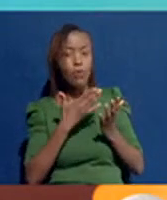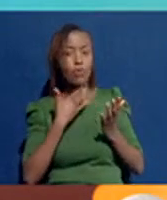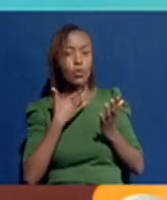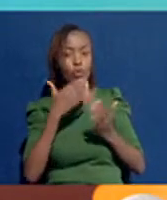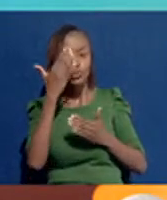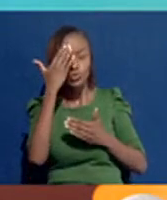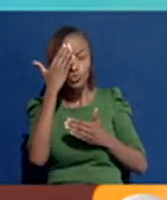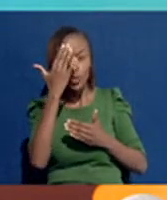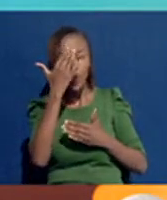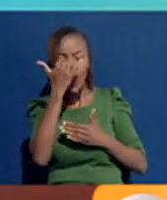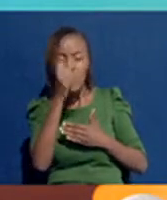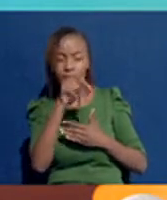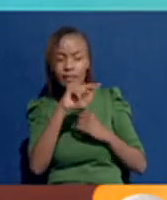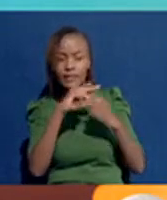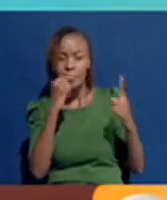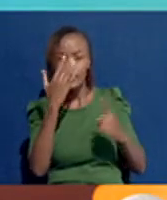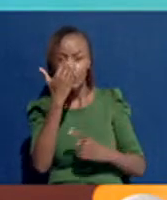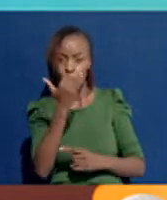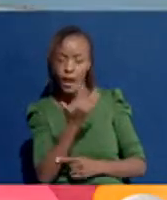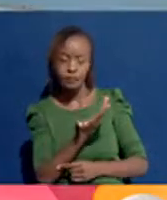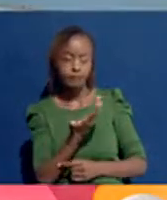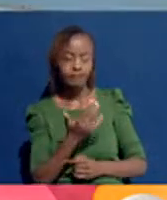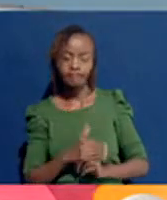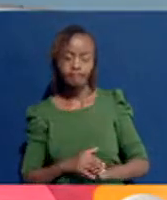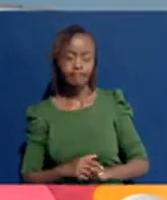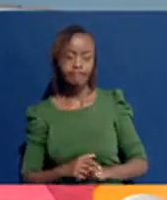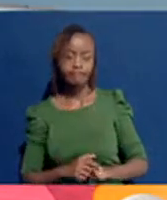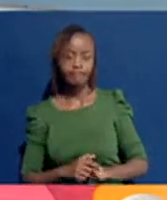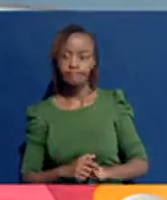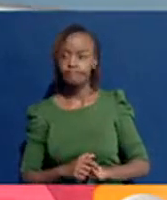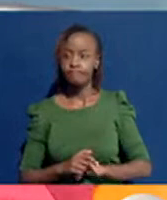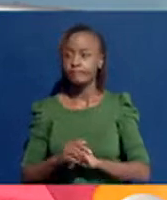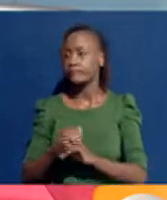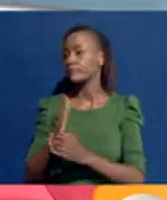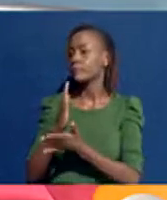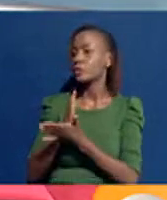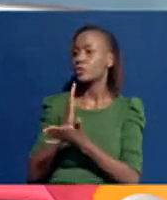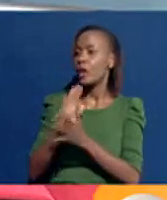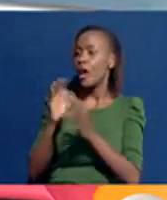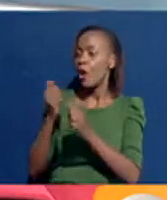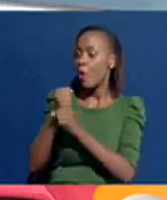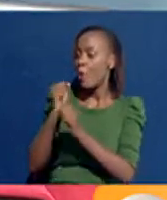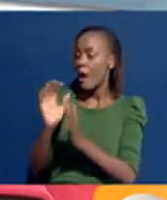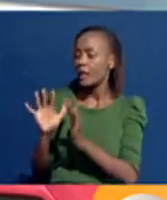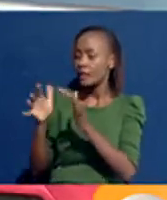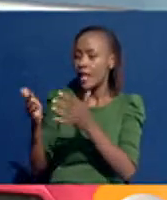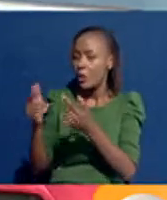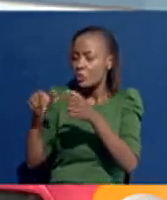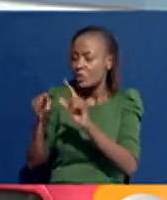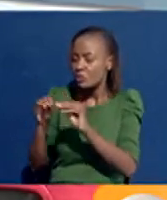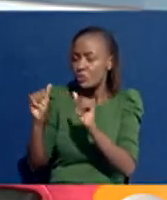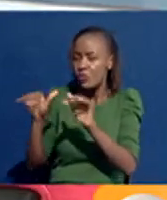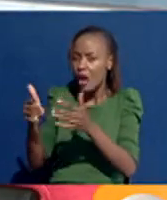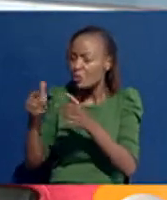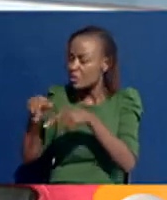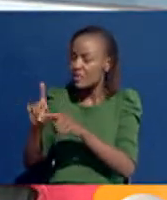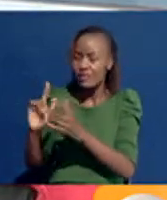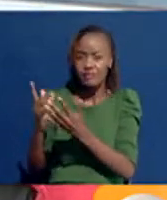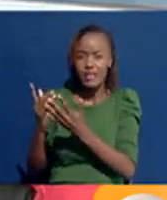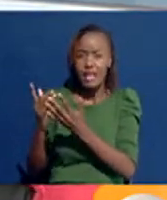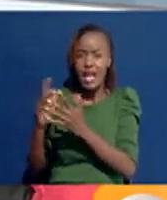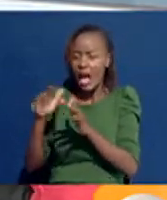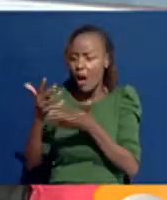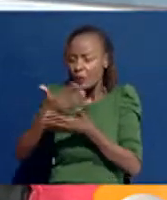was the cause actually. That's yeah. Yeah, and how the staff taking it? How are you dealing with the family? It has been